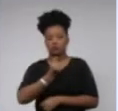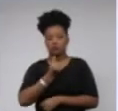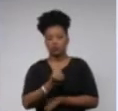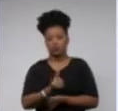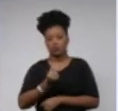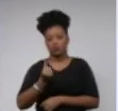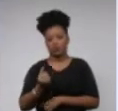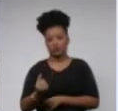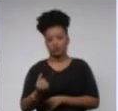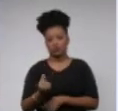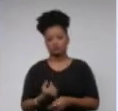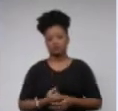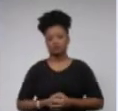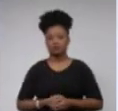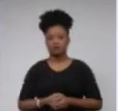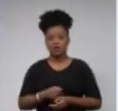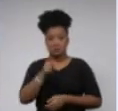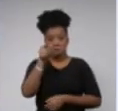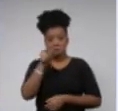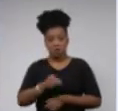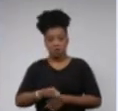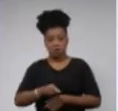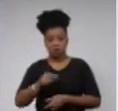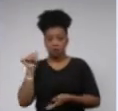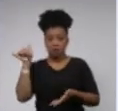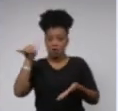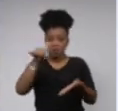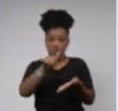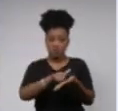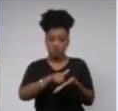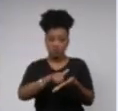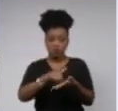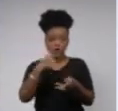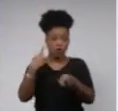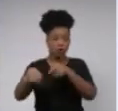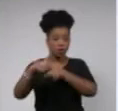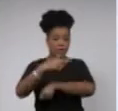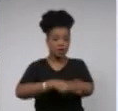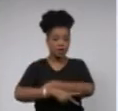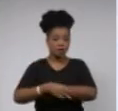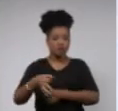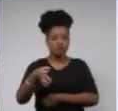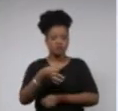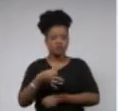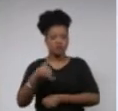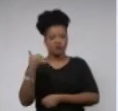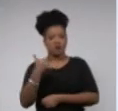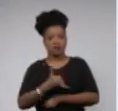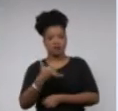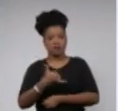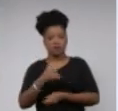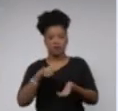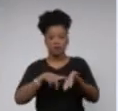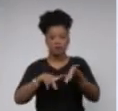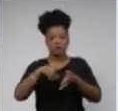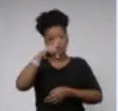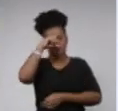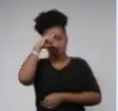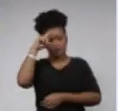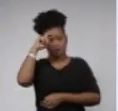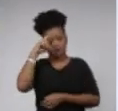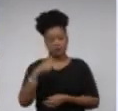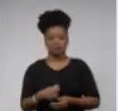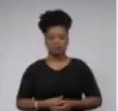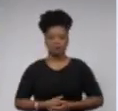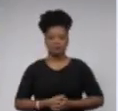and Camagüey. The imported case belongs to the province of Santi Spiritus and is from the